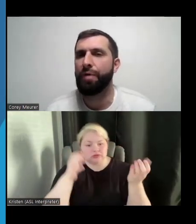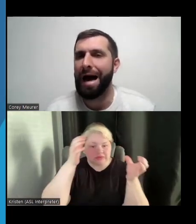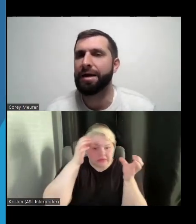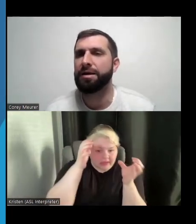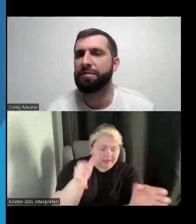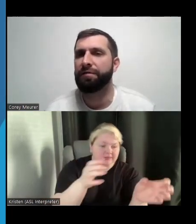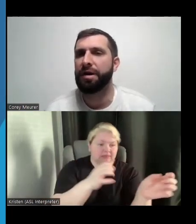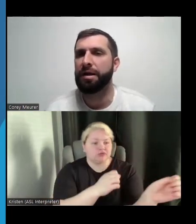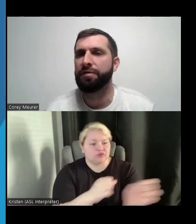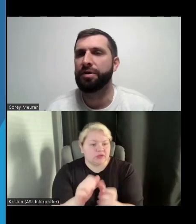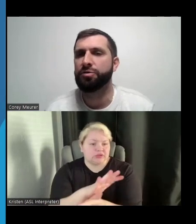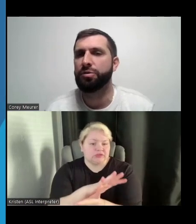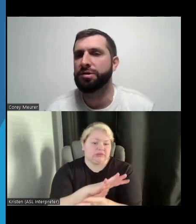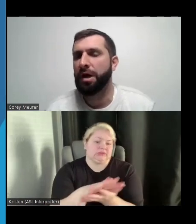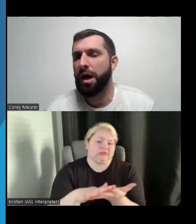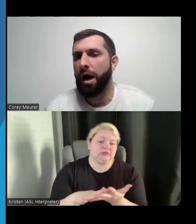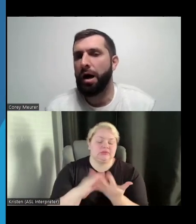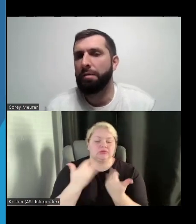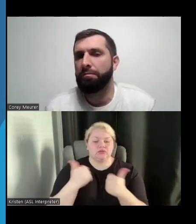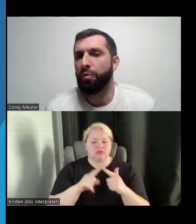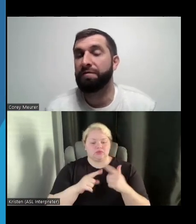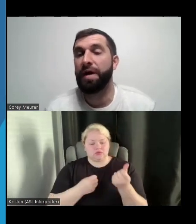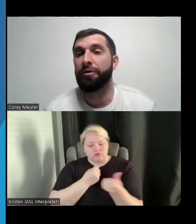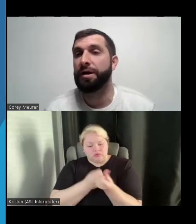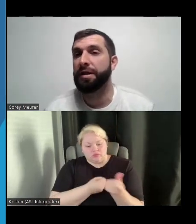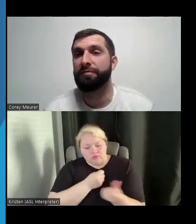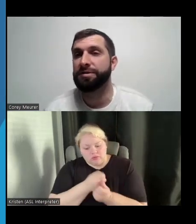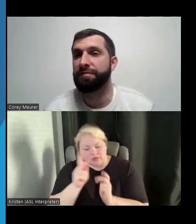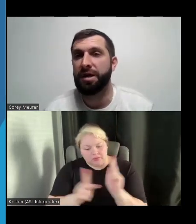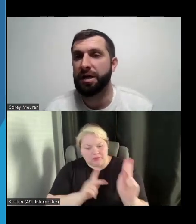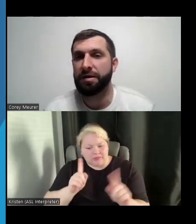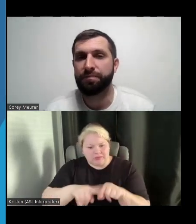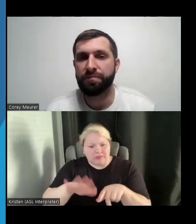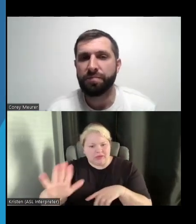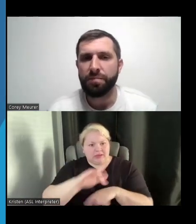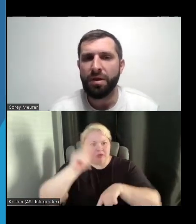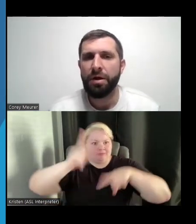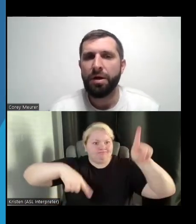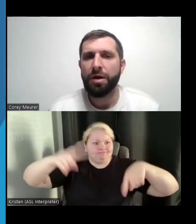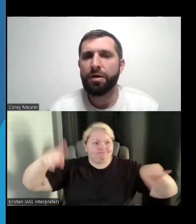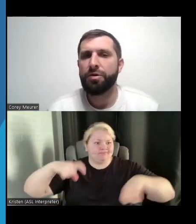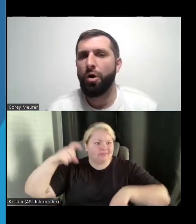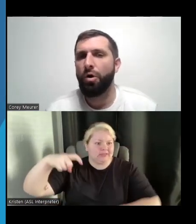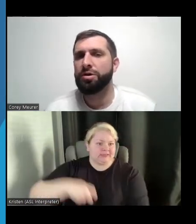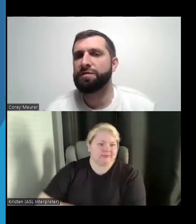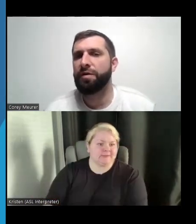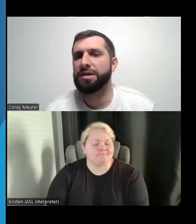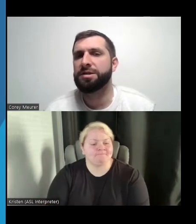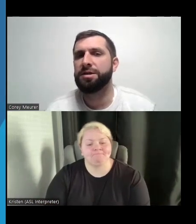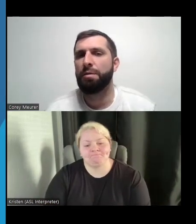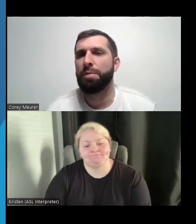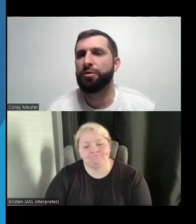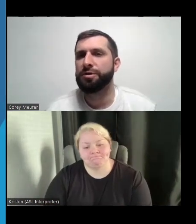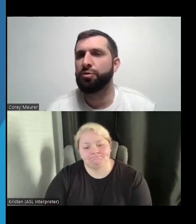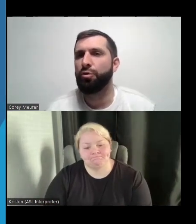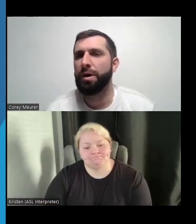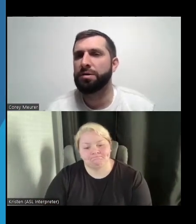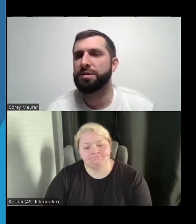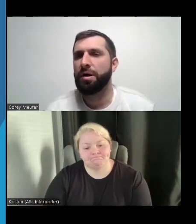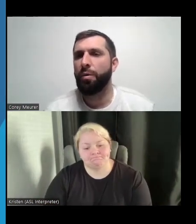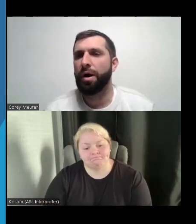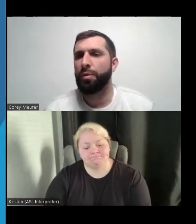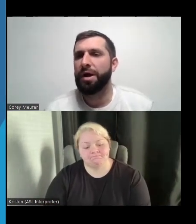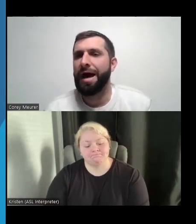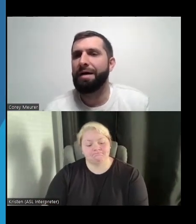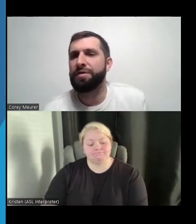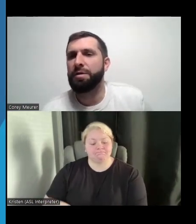a variety of different individuals with varying levels of need. The goal is for us to build a tool